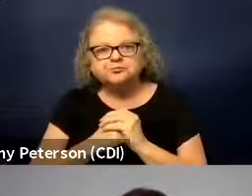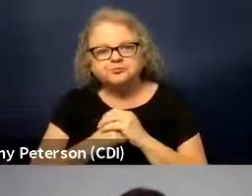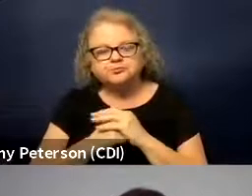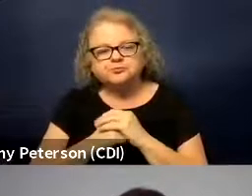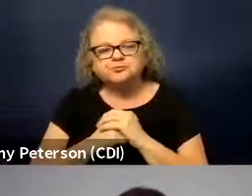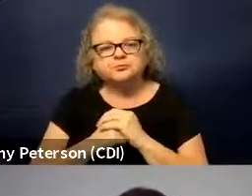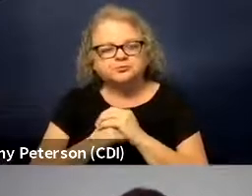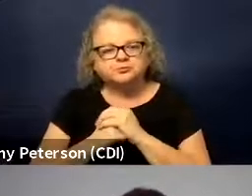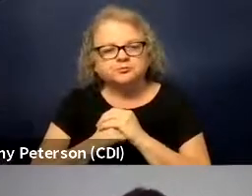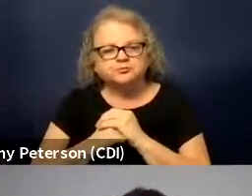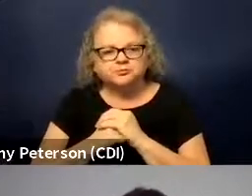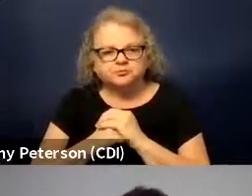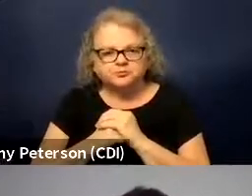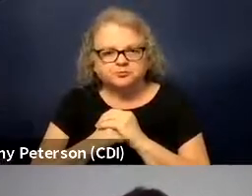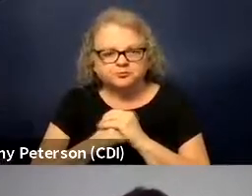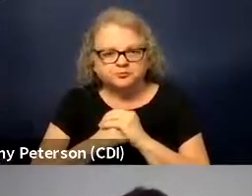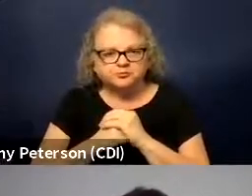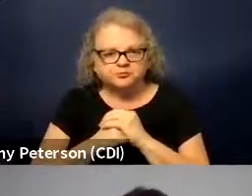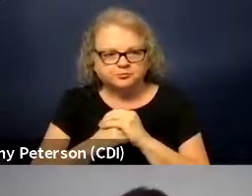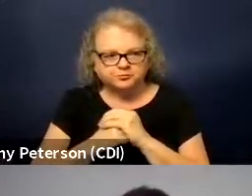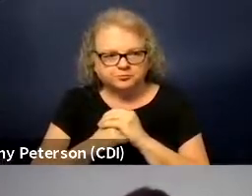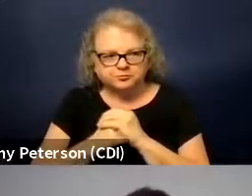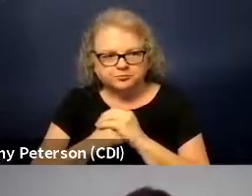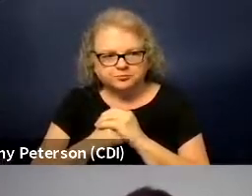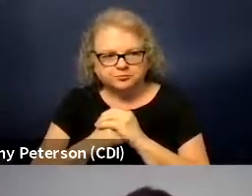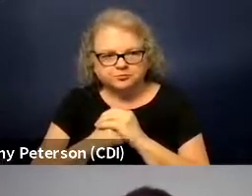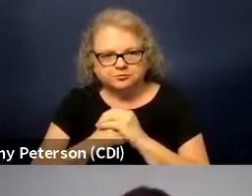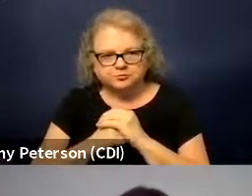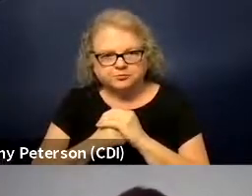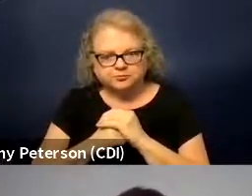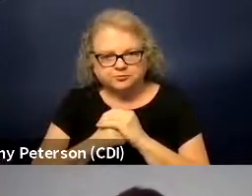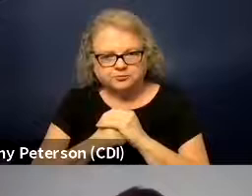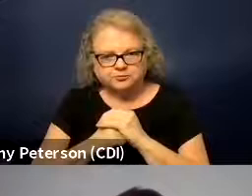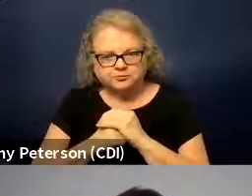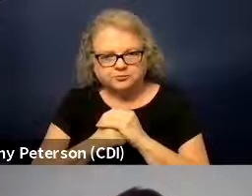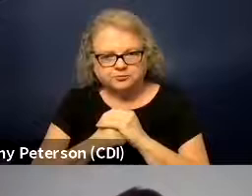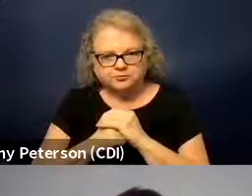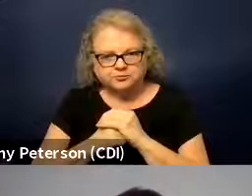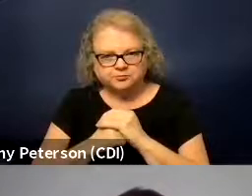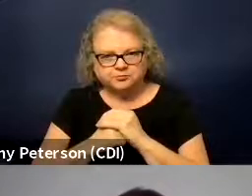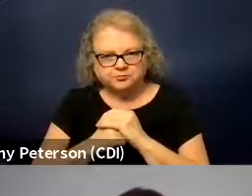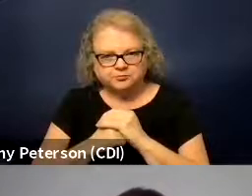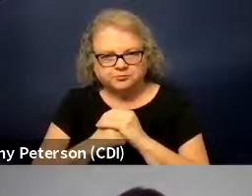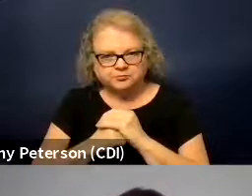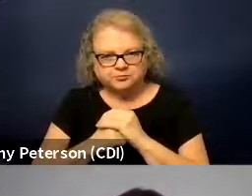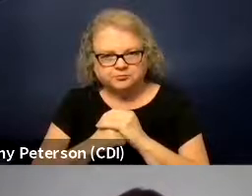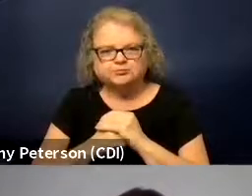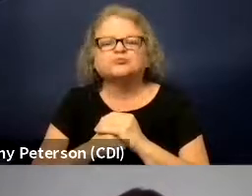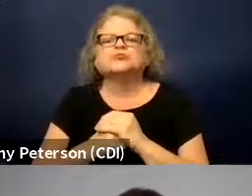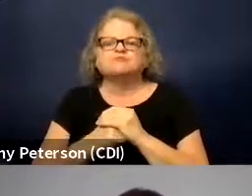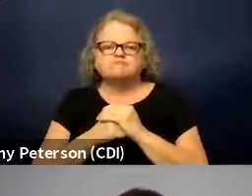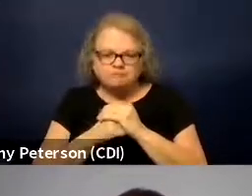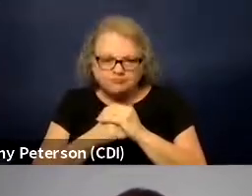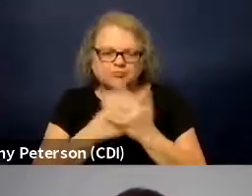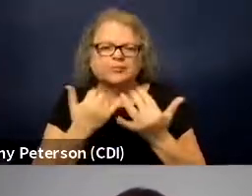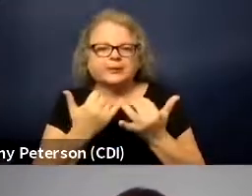Now I want to move away from vaccine for a moment and talk about a worrisome trend. There is a medication